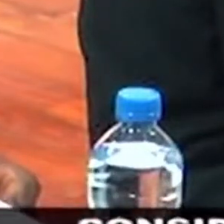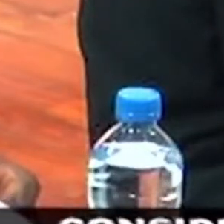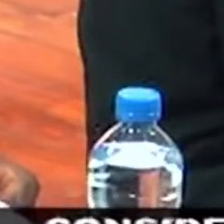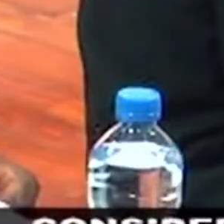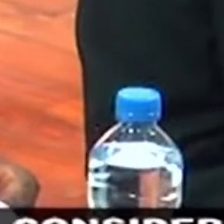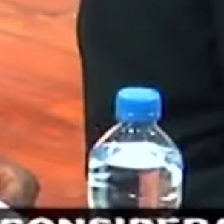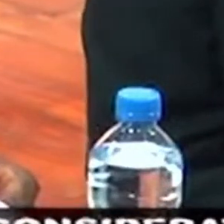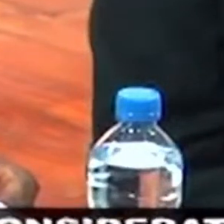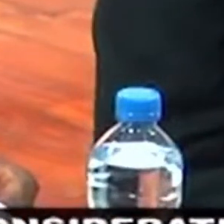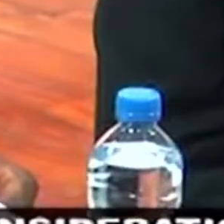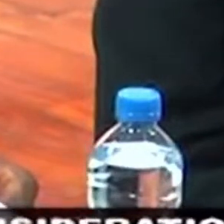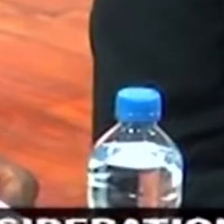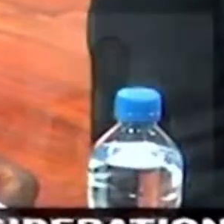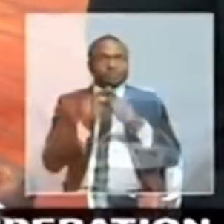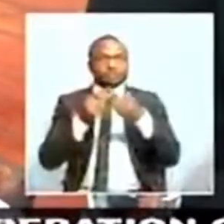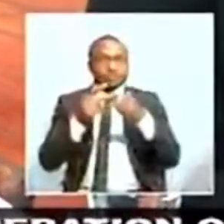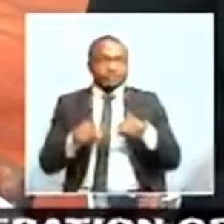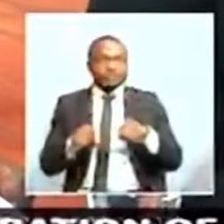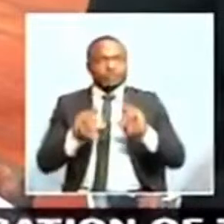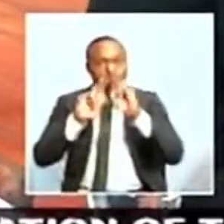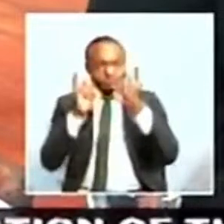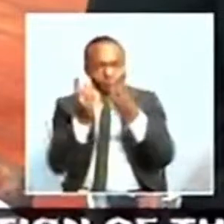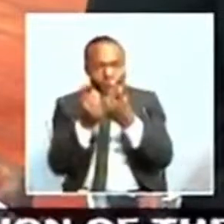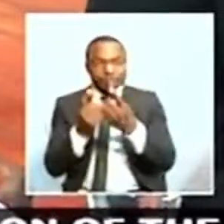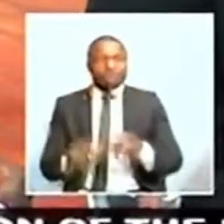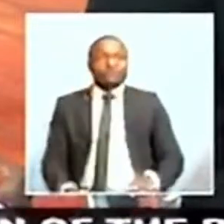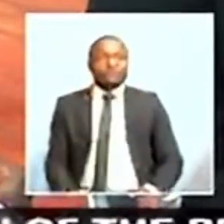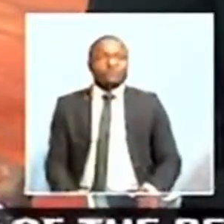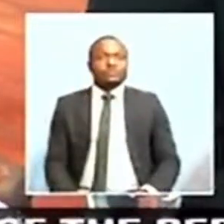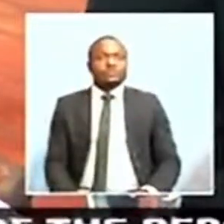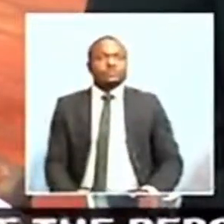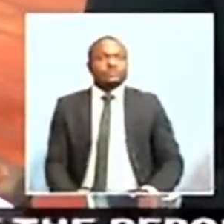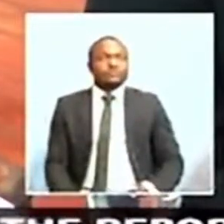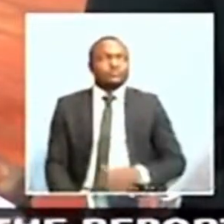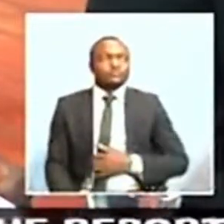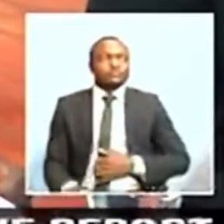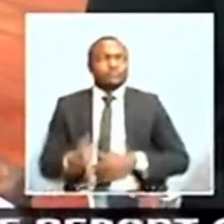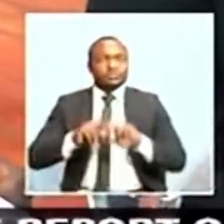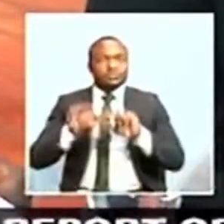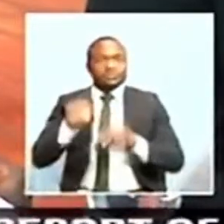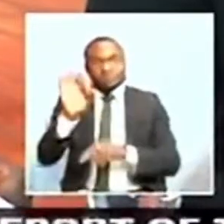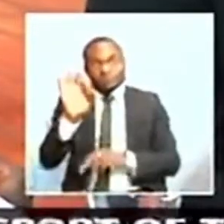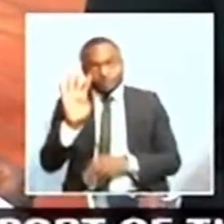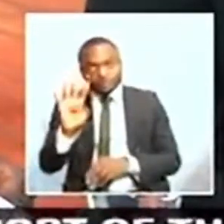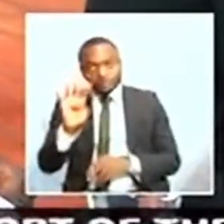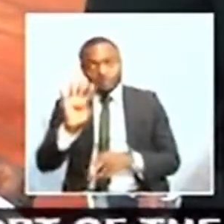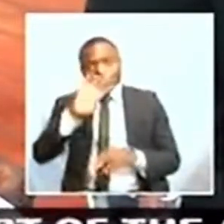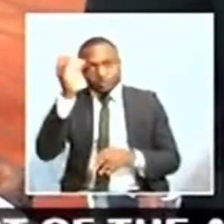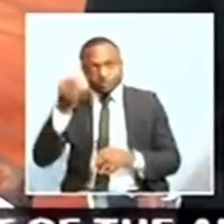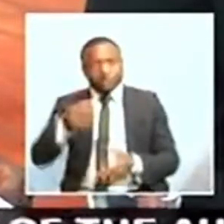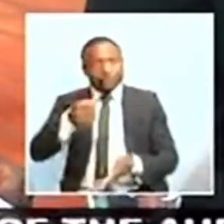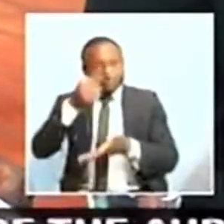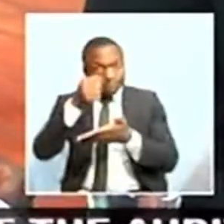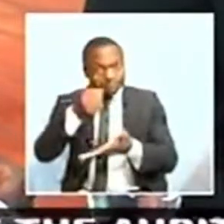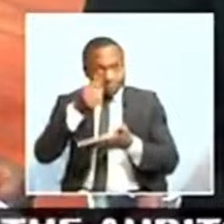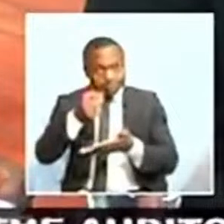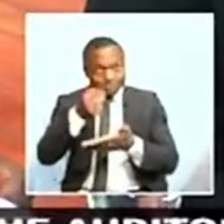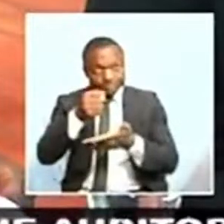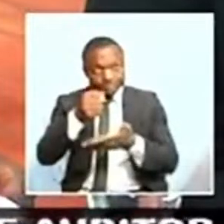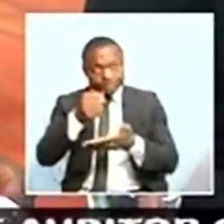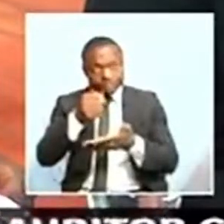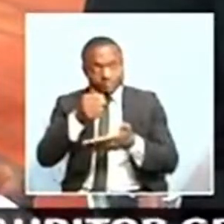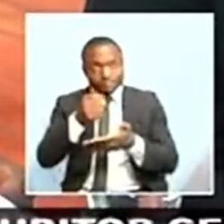sporting activities to be undertaken in the district. Requests, Chair, 94%. The budget line